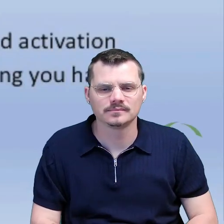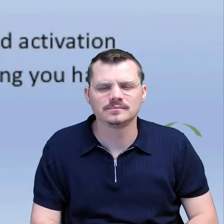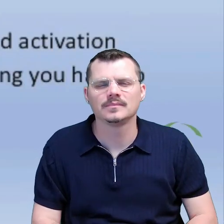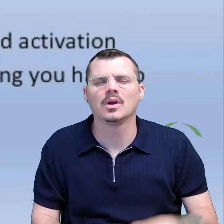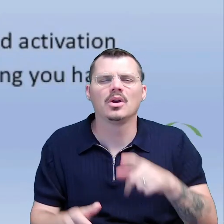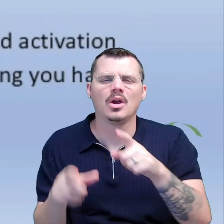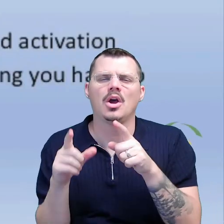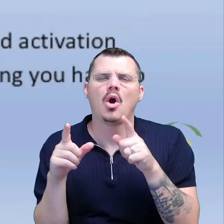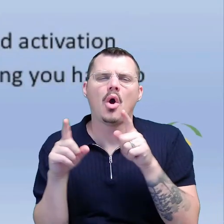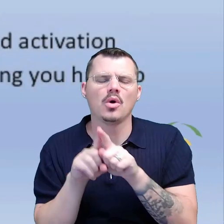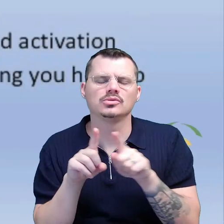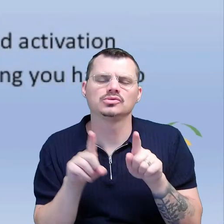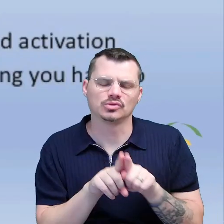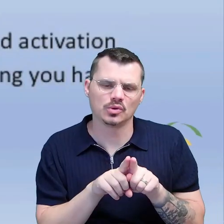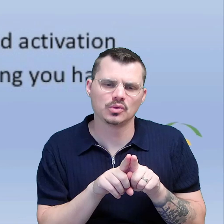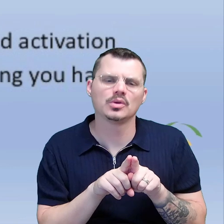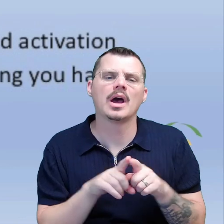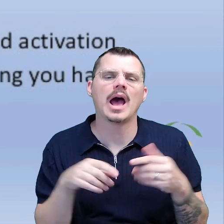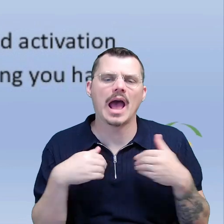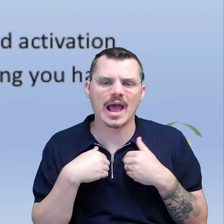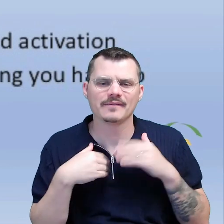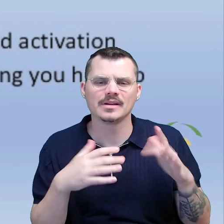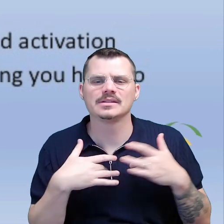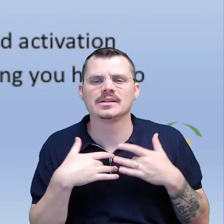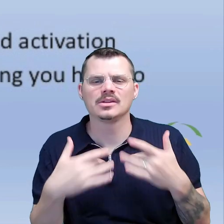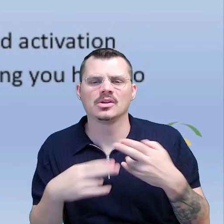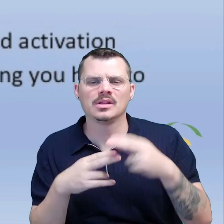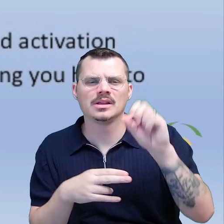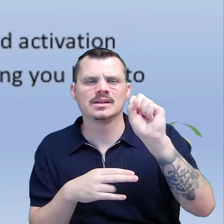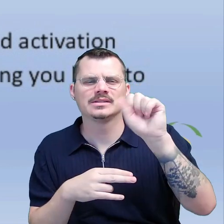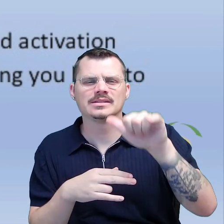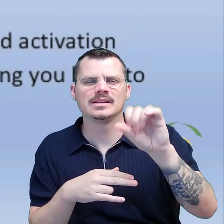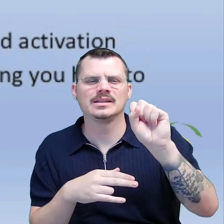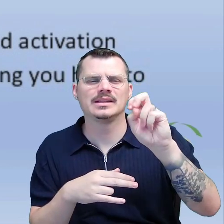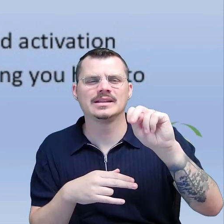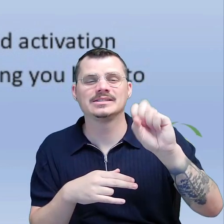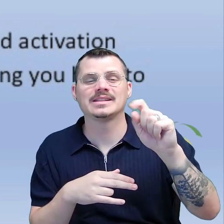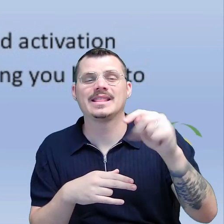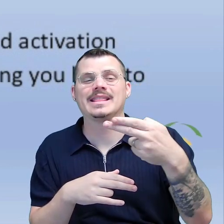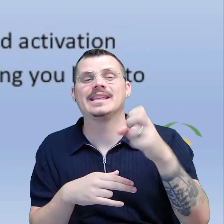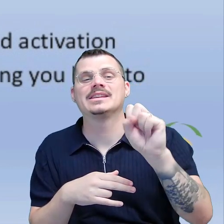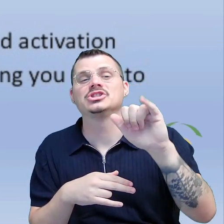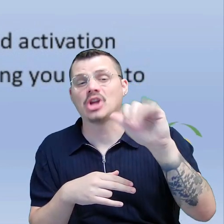There's also a tendency for synesthesias.